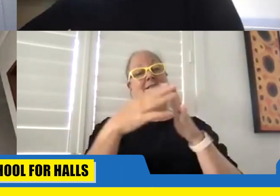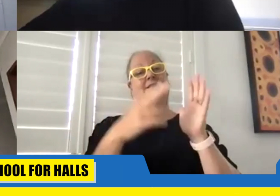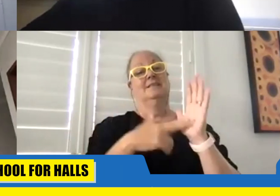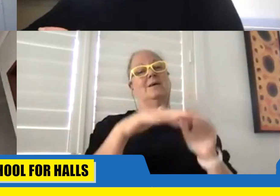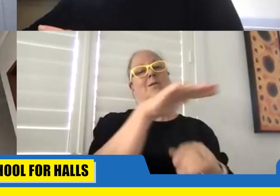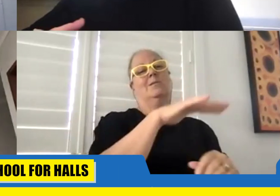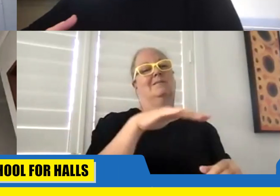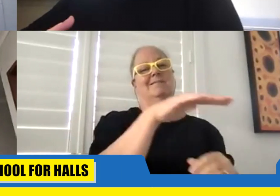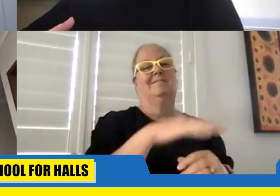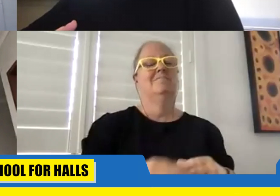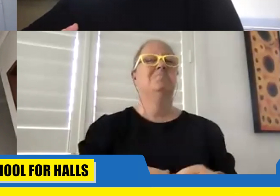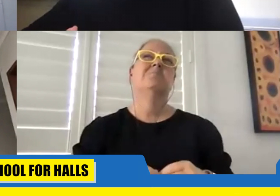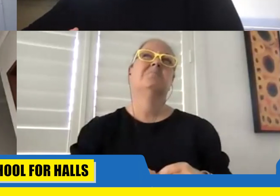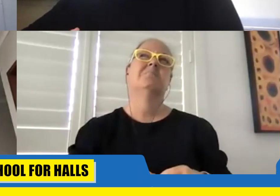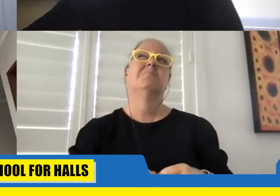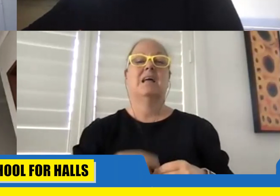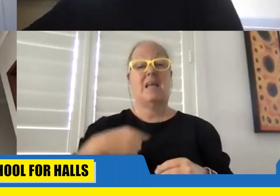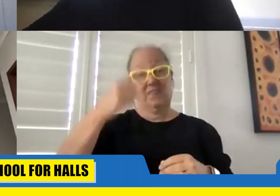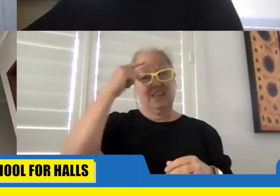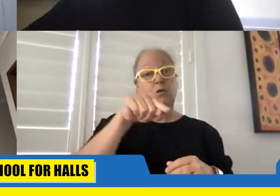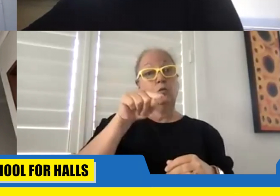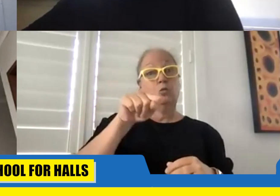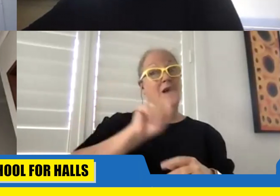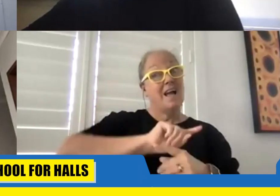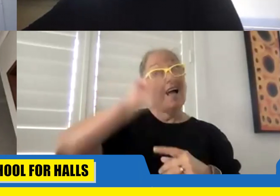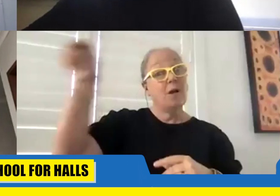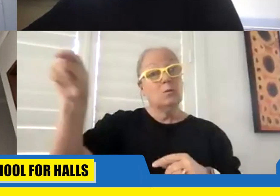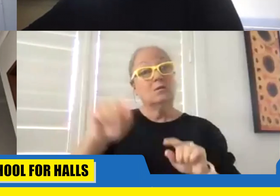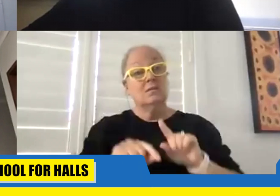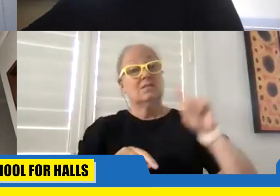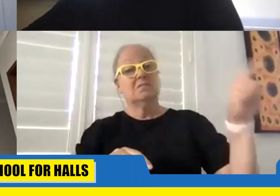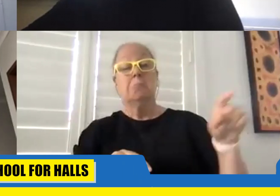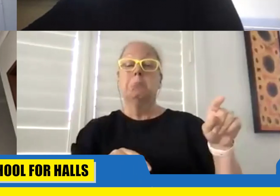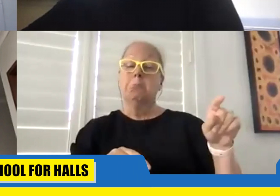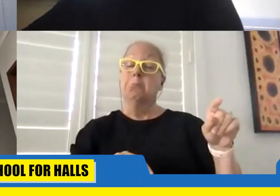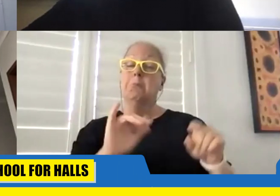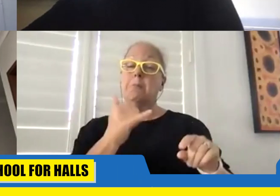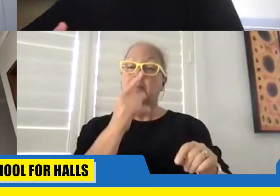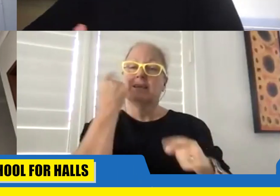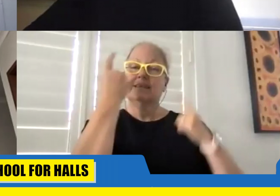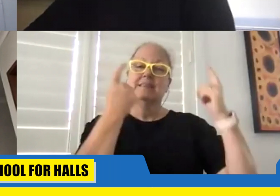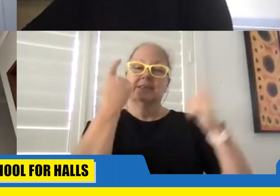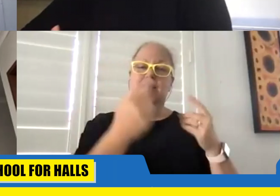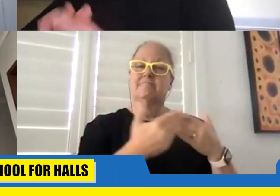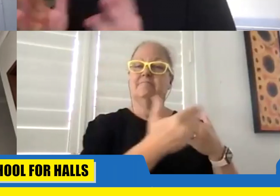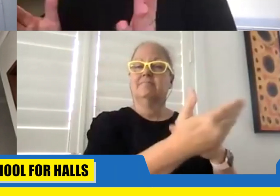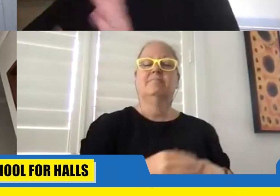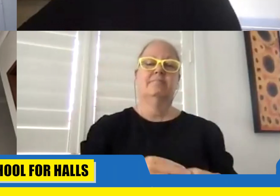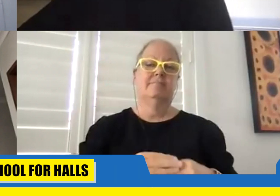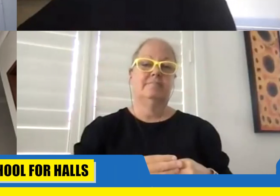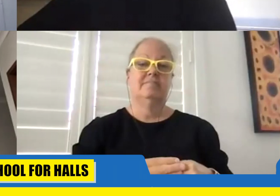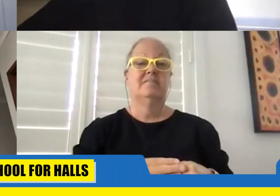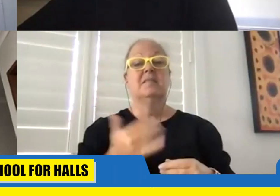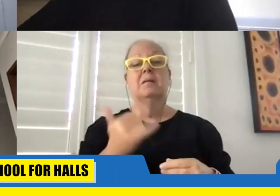yeah, I think going outside, as you say, would be something that we could look into. Yeah, even if it's only, you know, a